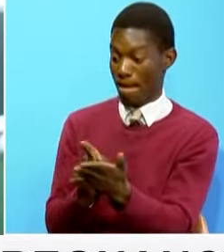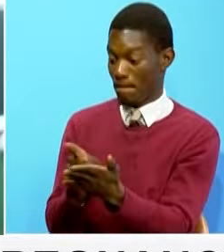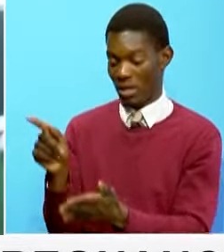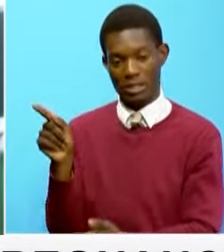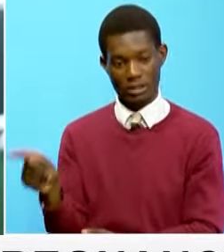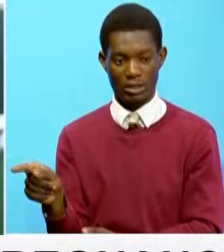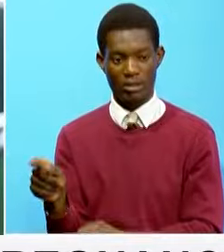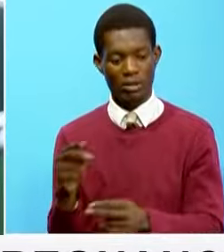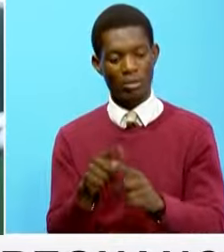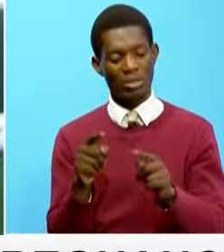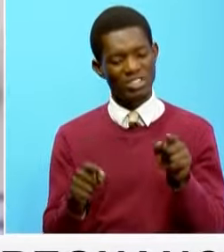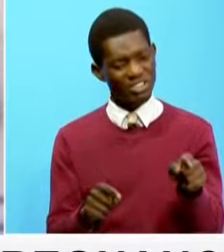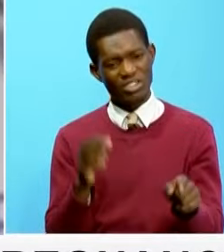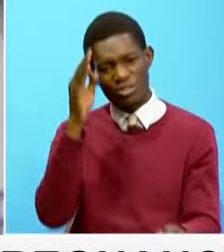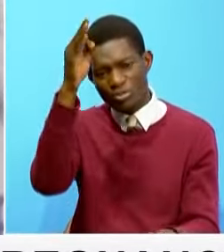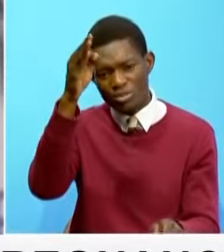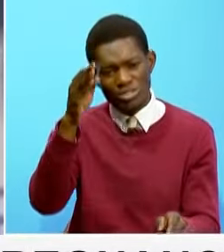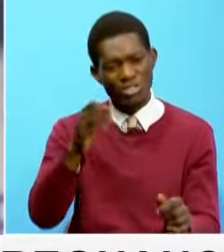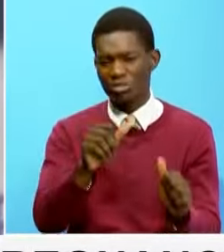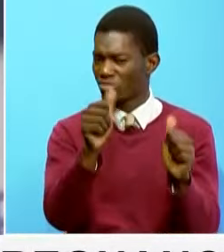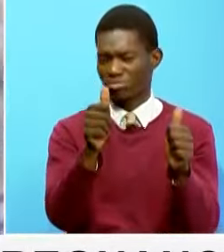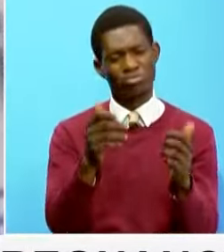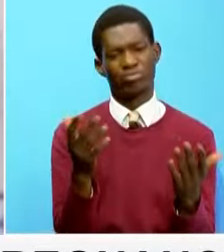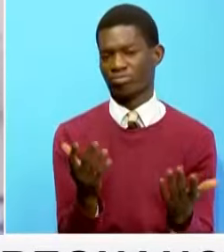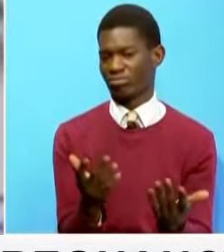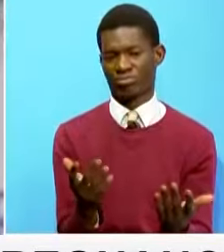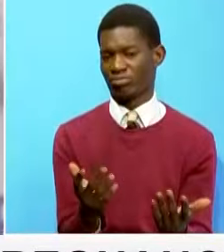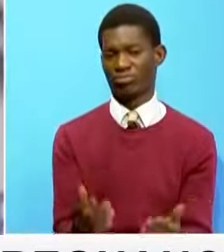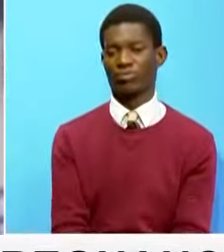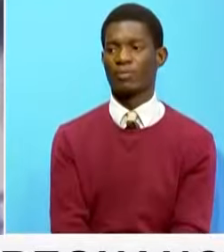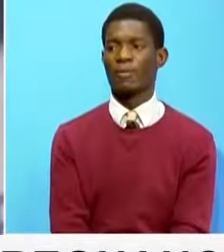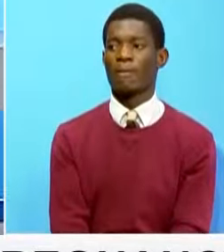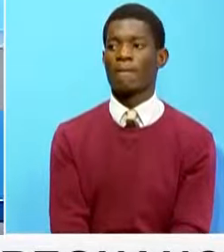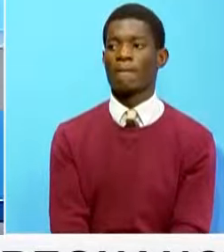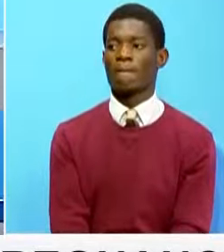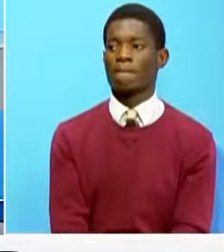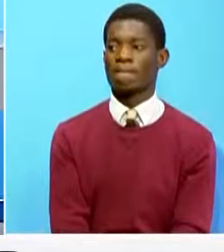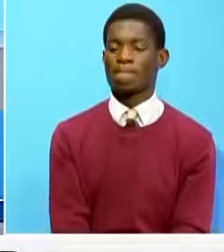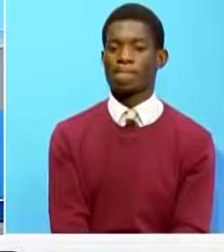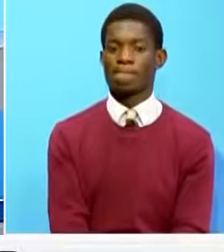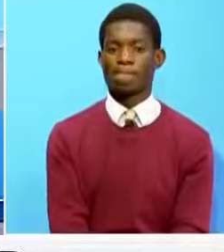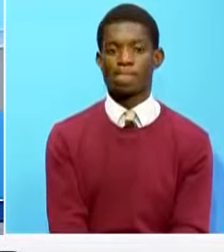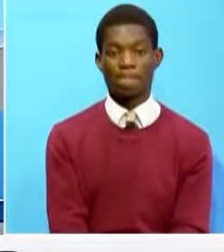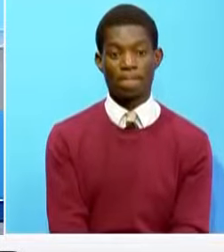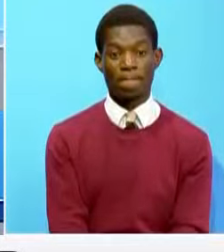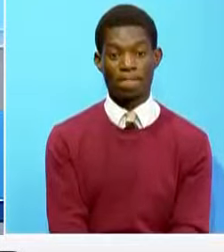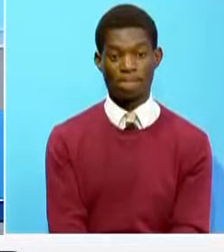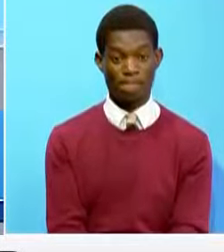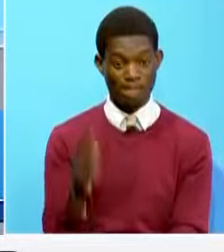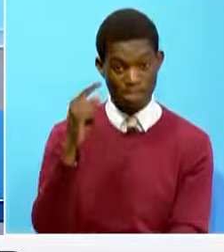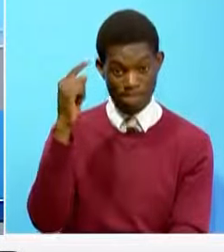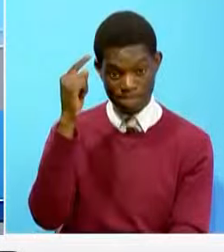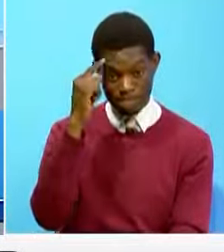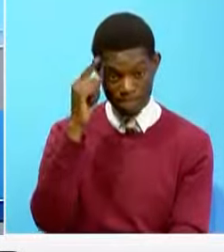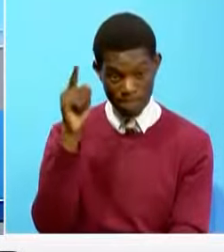that child in terms of the future. Sandwell for Zanis in Mongo District, Western Province. In other news, government